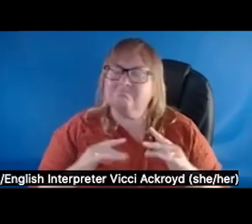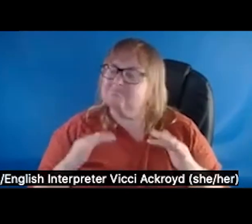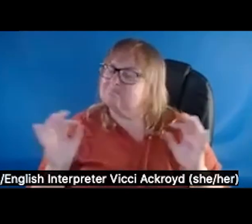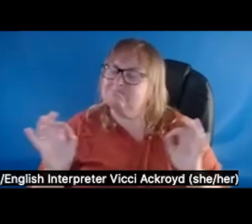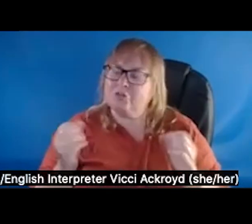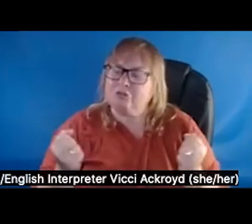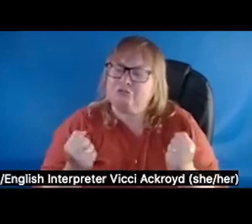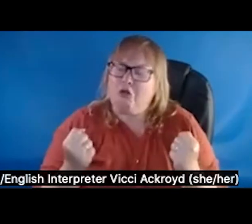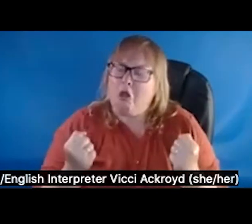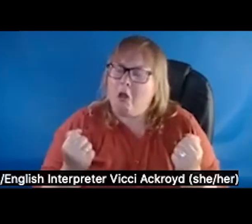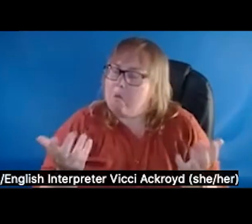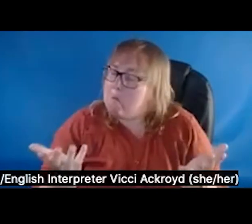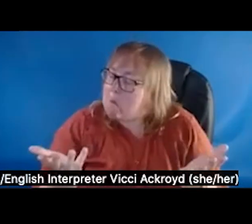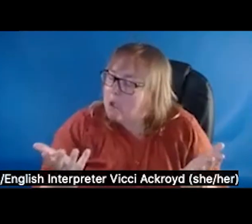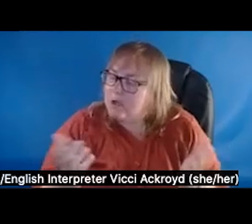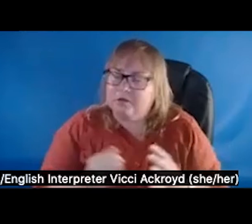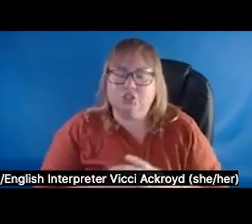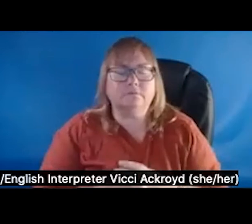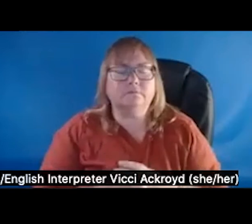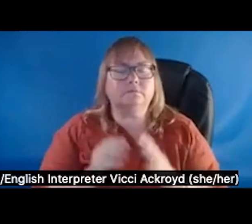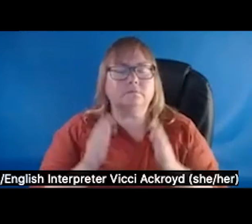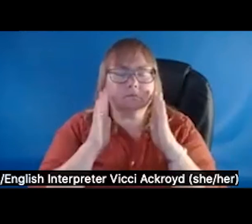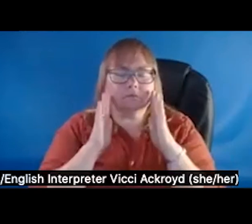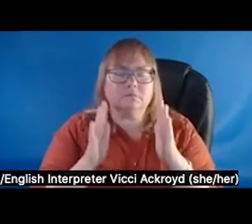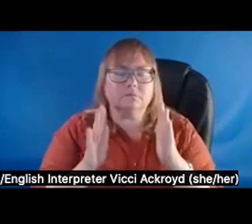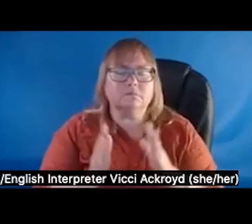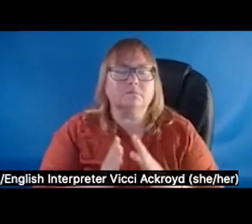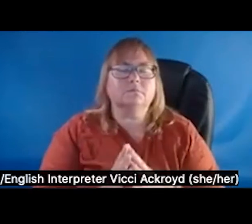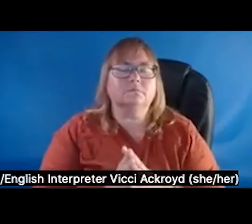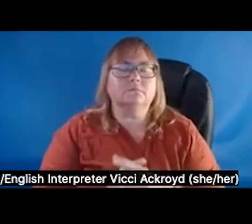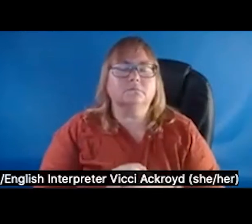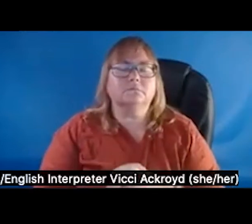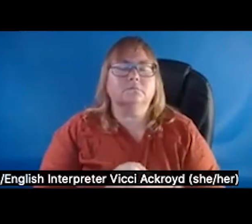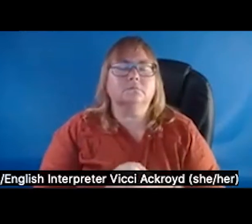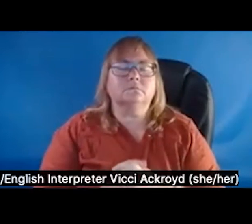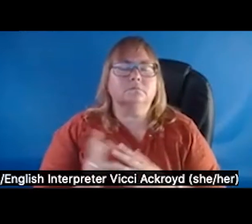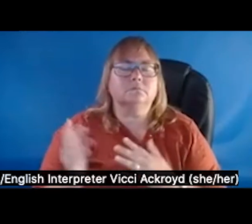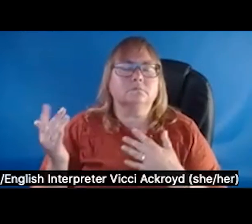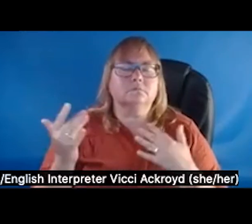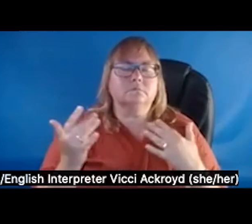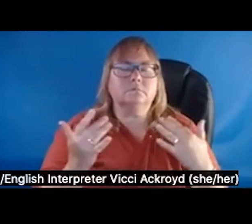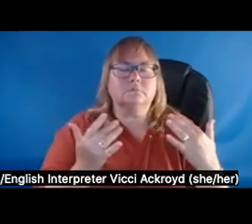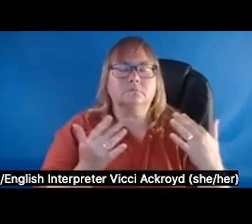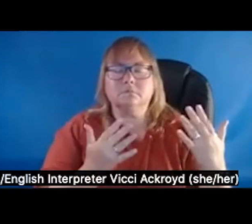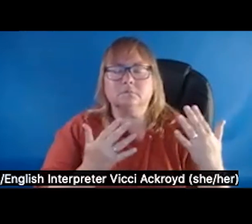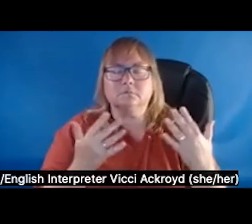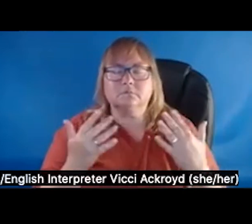aromas. Again, just draw your attention to sensing what you can smell.